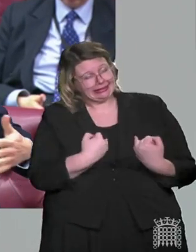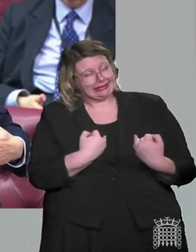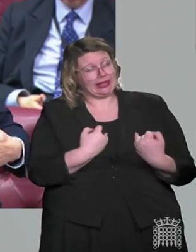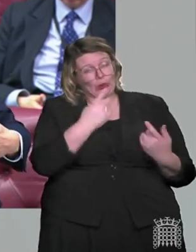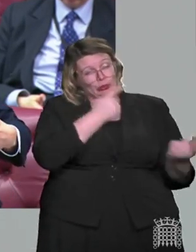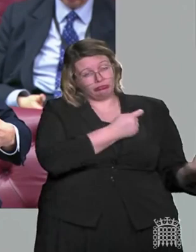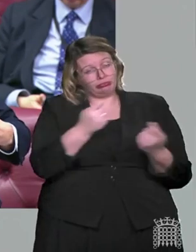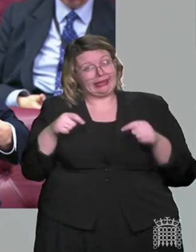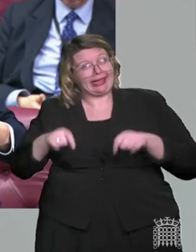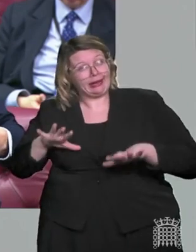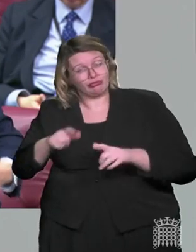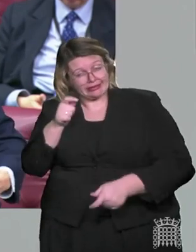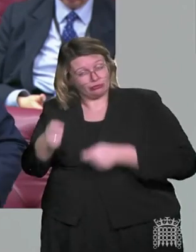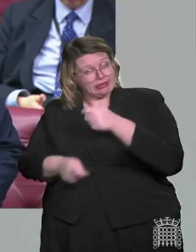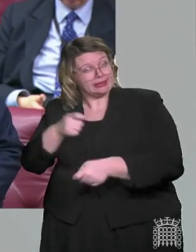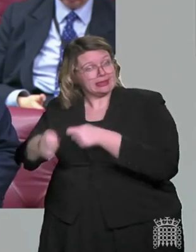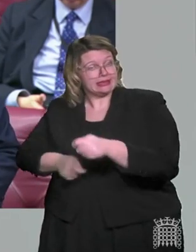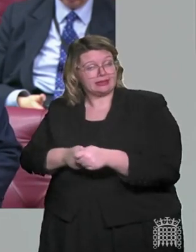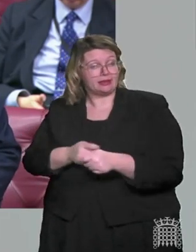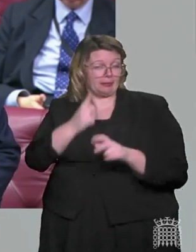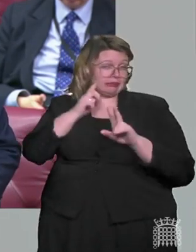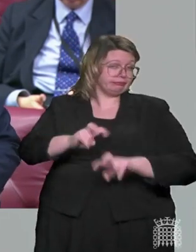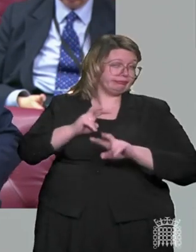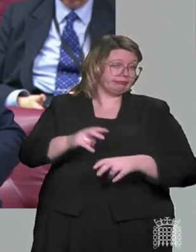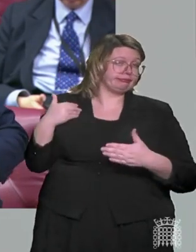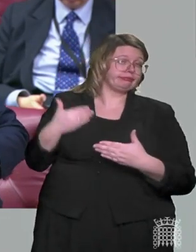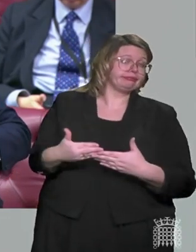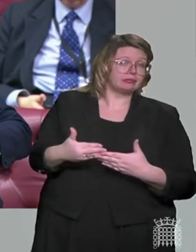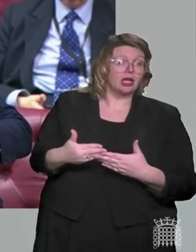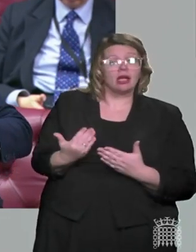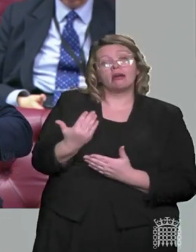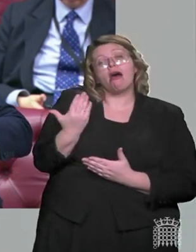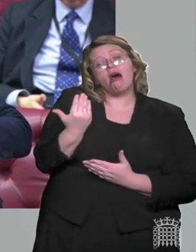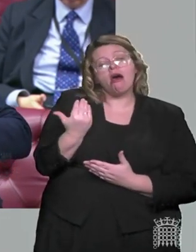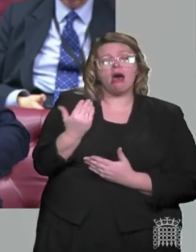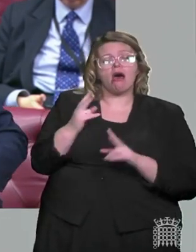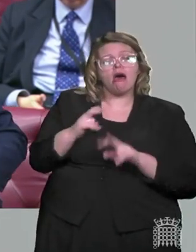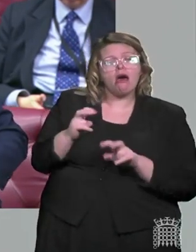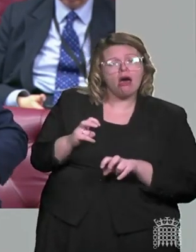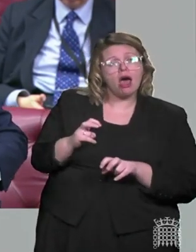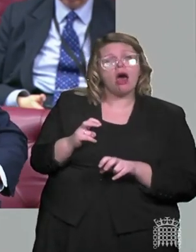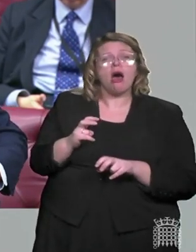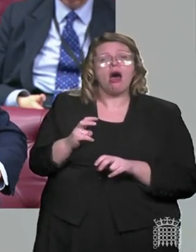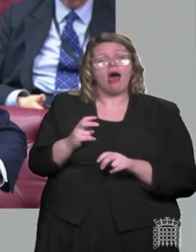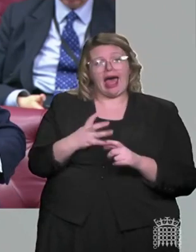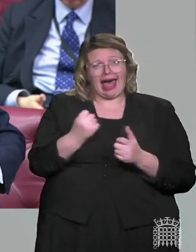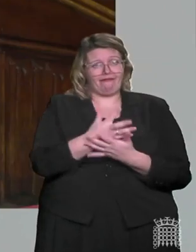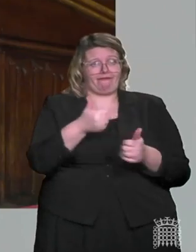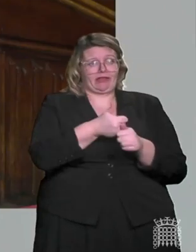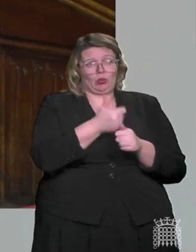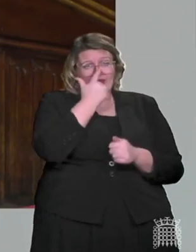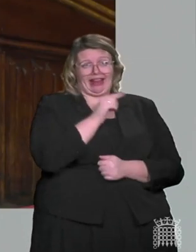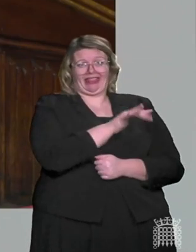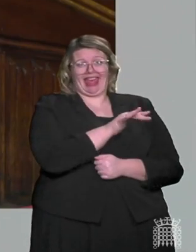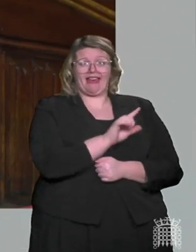past? I think, I would say, the early work we've done is to say that there's much we can do in the region, and we should probably do